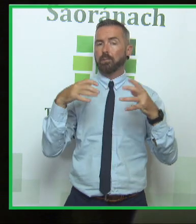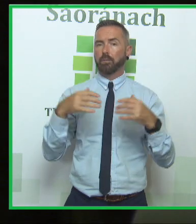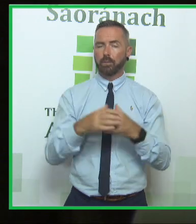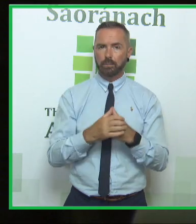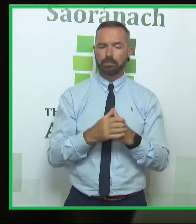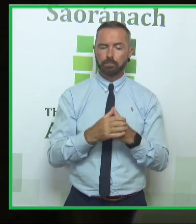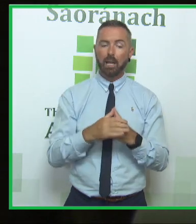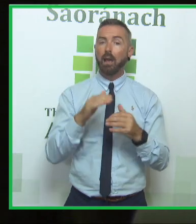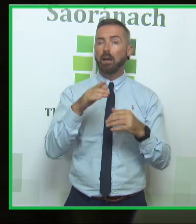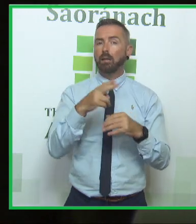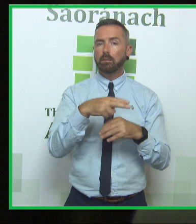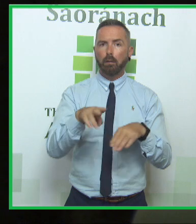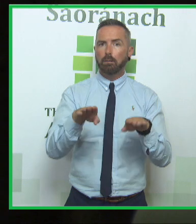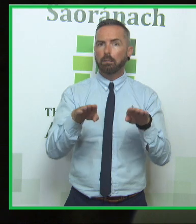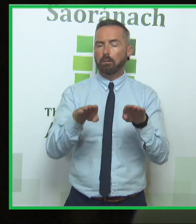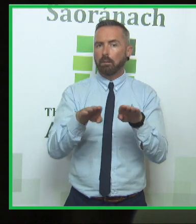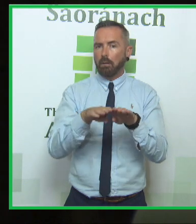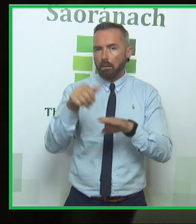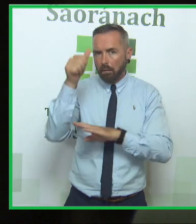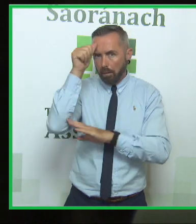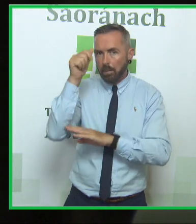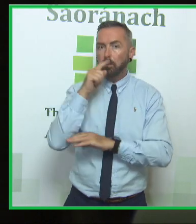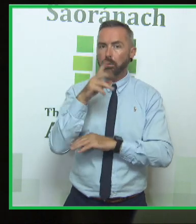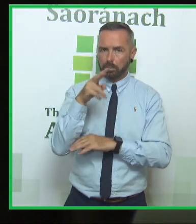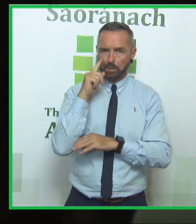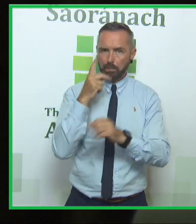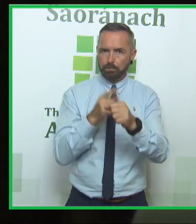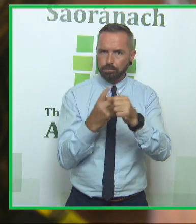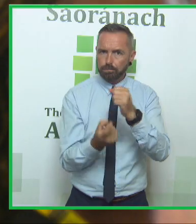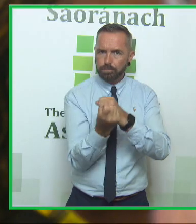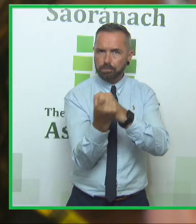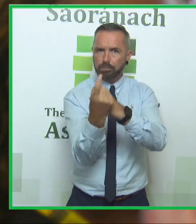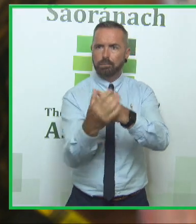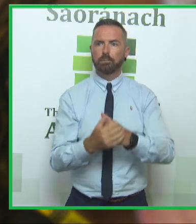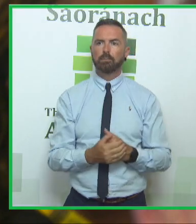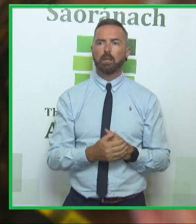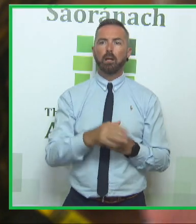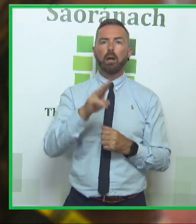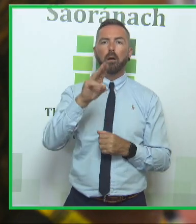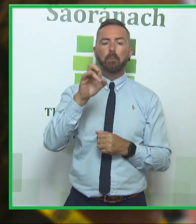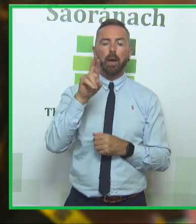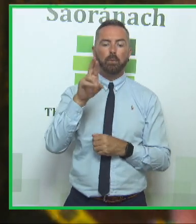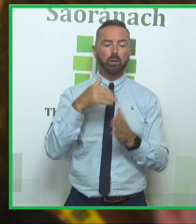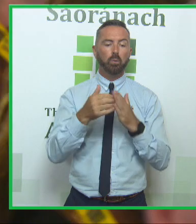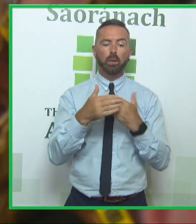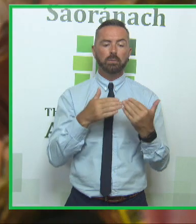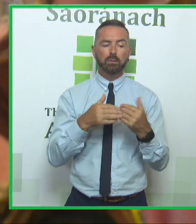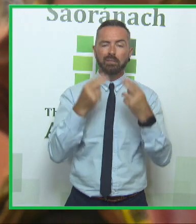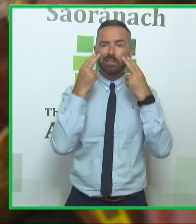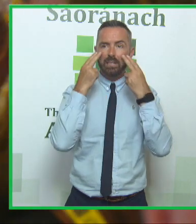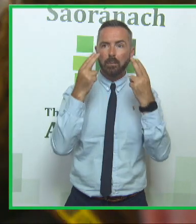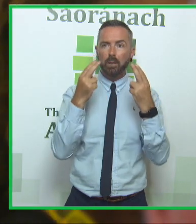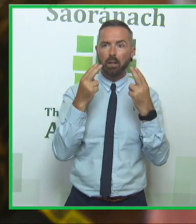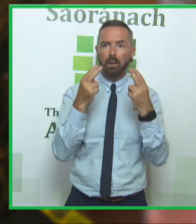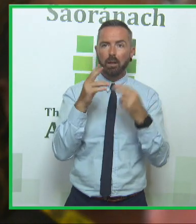It's less common, but it is the other type that we see. In terms of powder cocaine, what we have here is the typical profile, and it tends to be